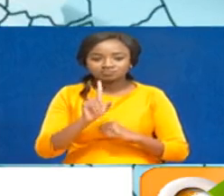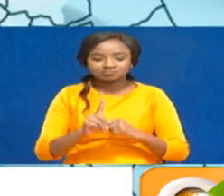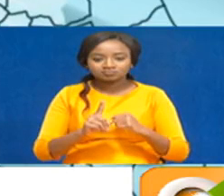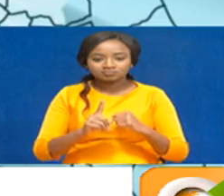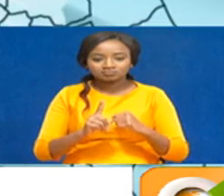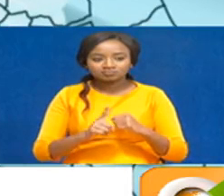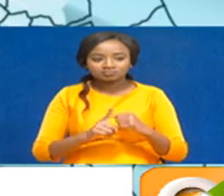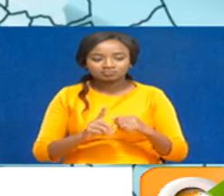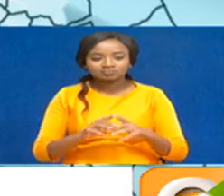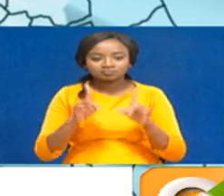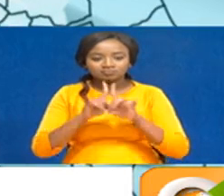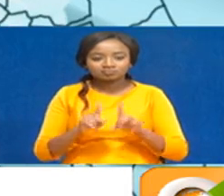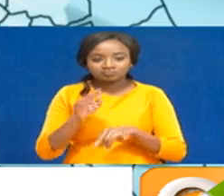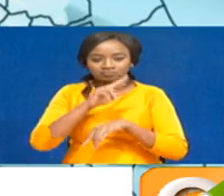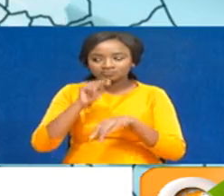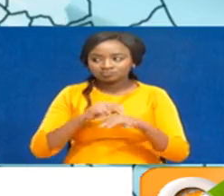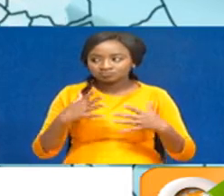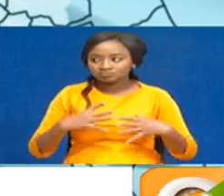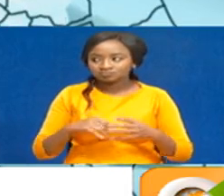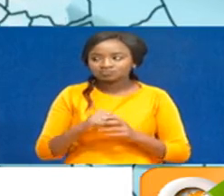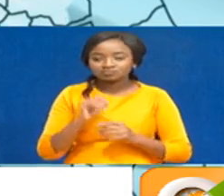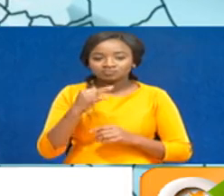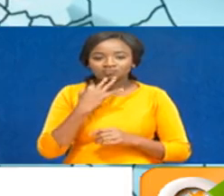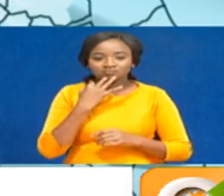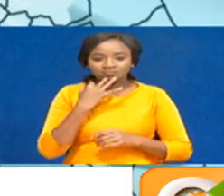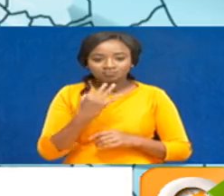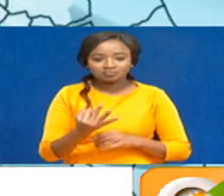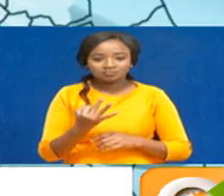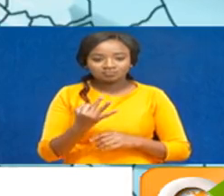5,639. The national tally of positive cases is now at